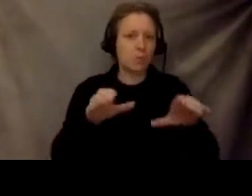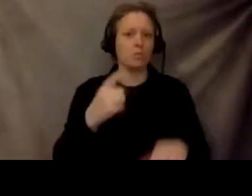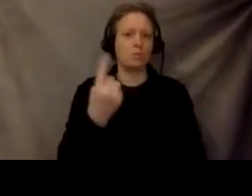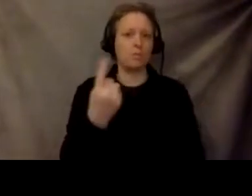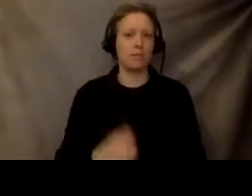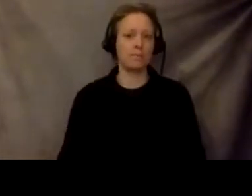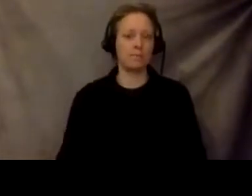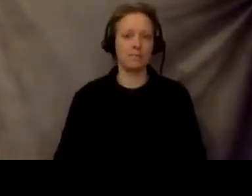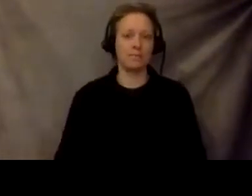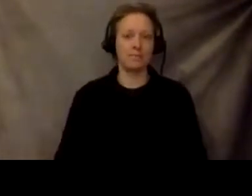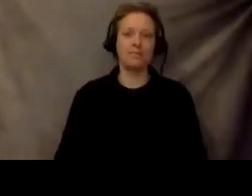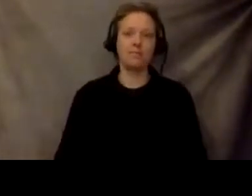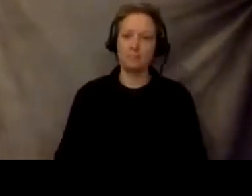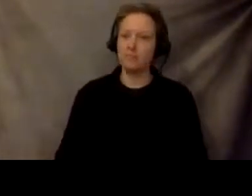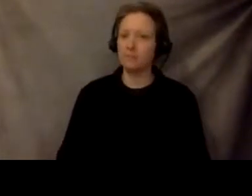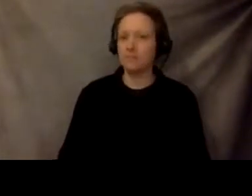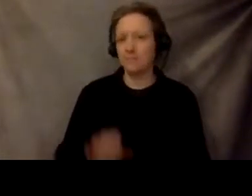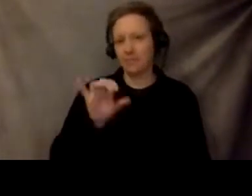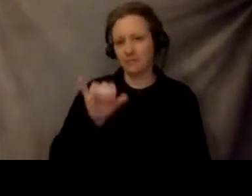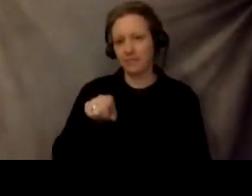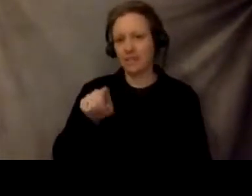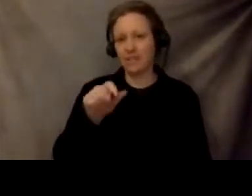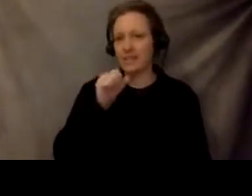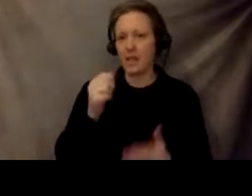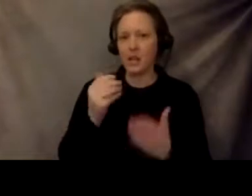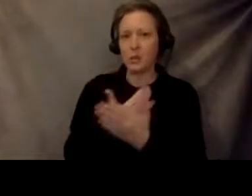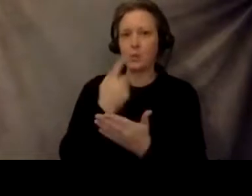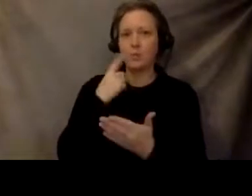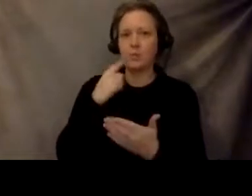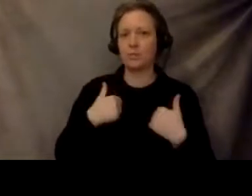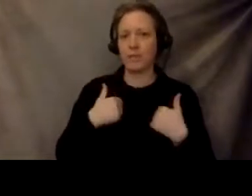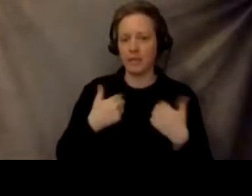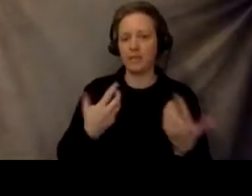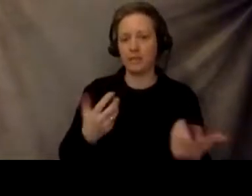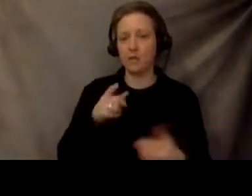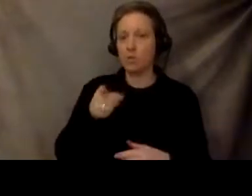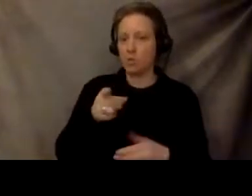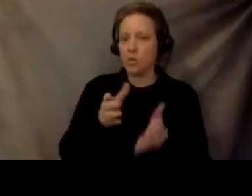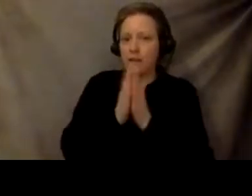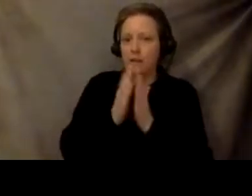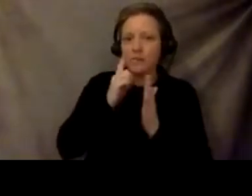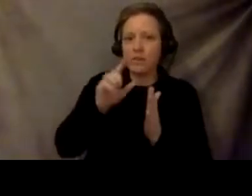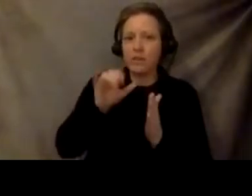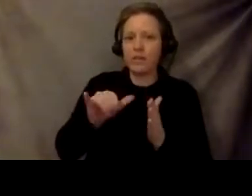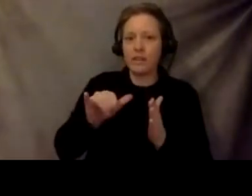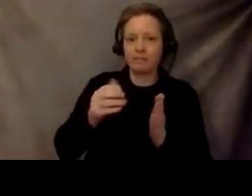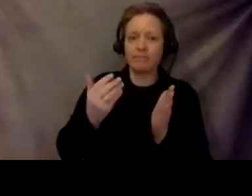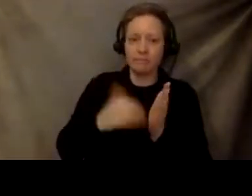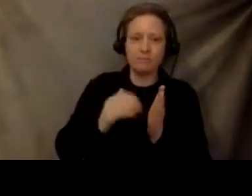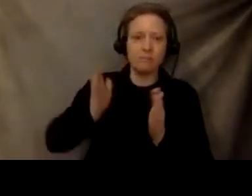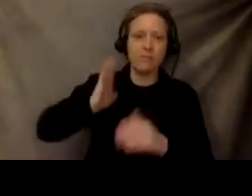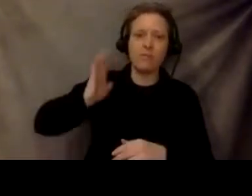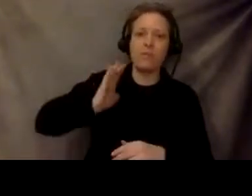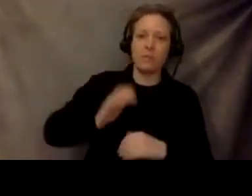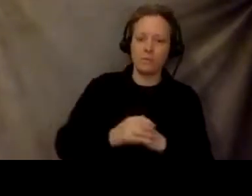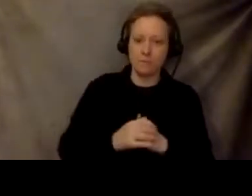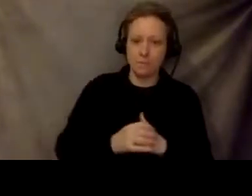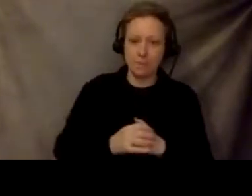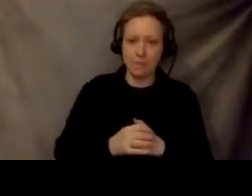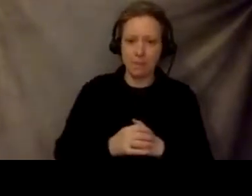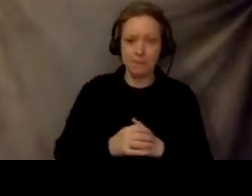That's not new to me, as you know. You've asked for that before, and I think I'll just speak for myself. I think that's a fair request,